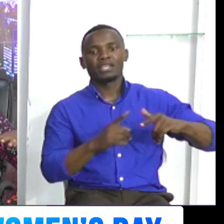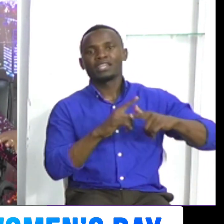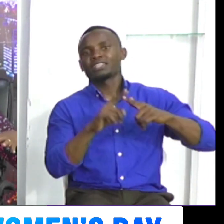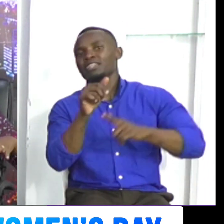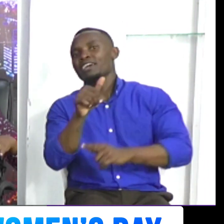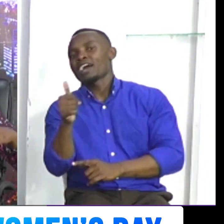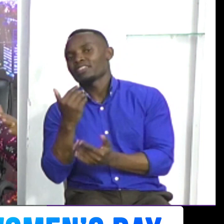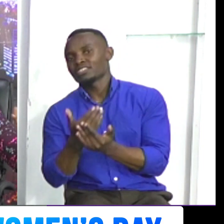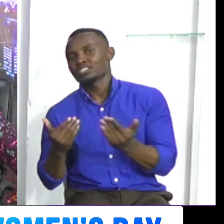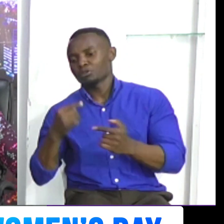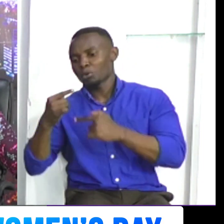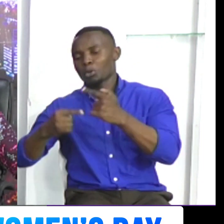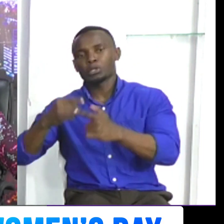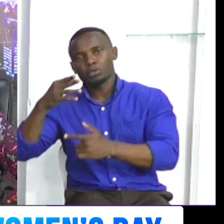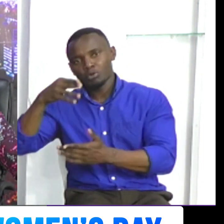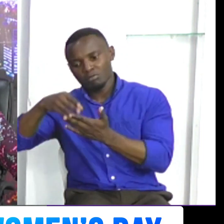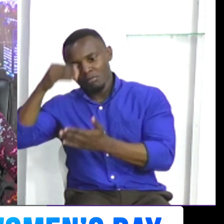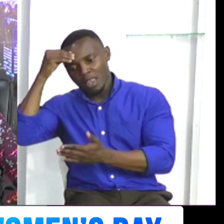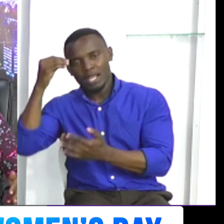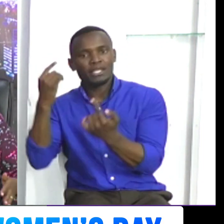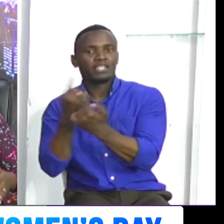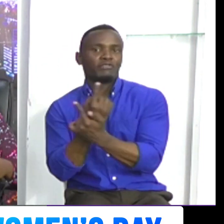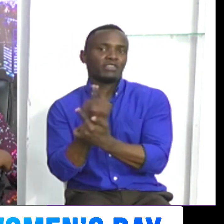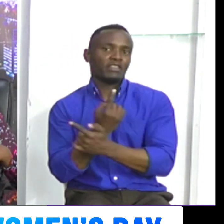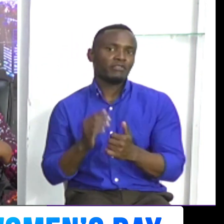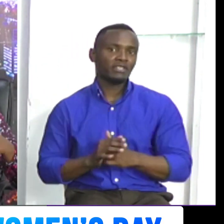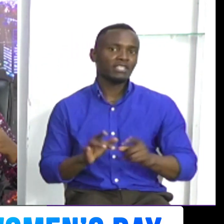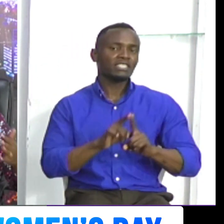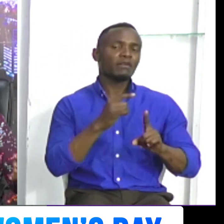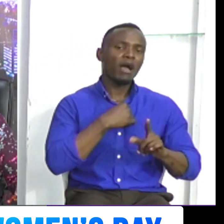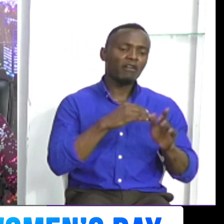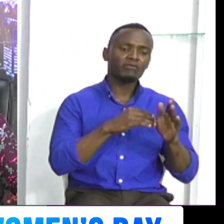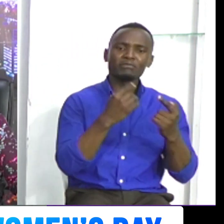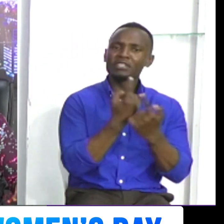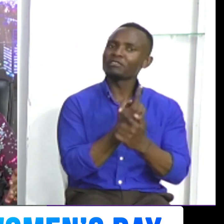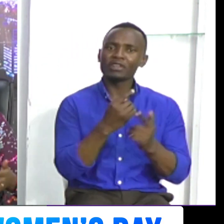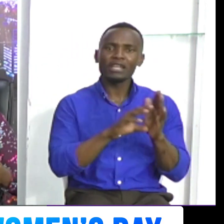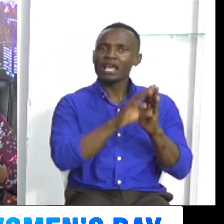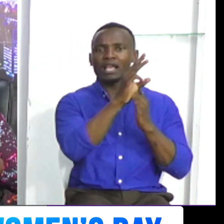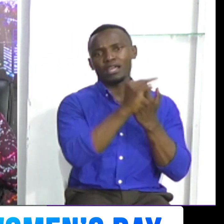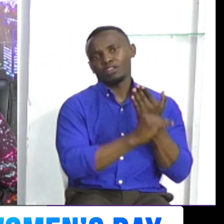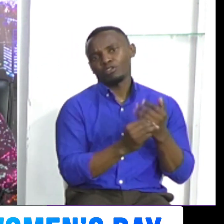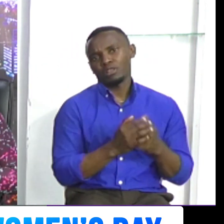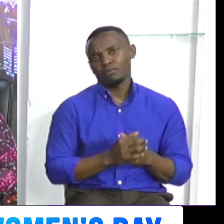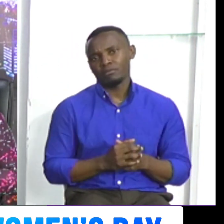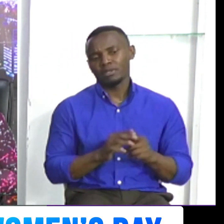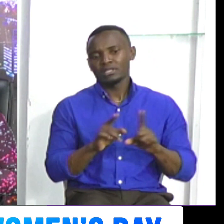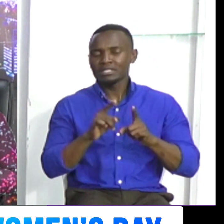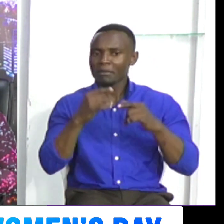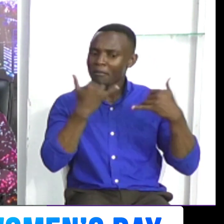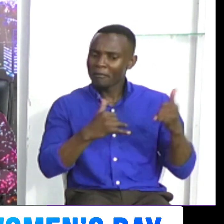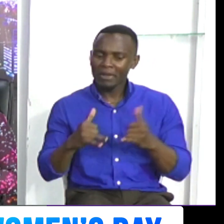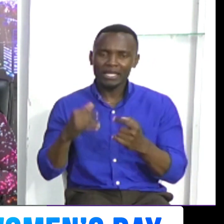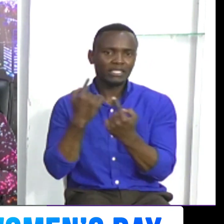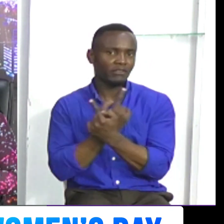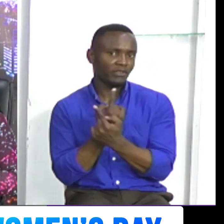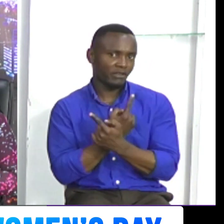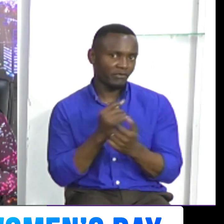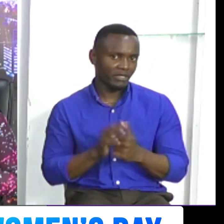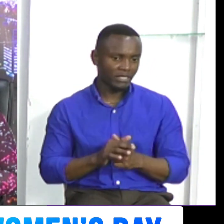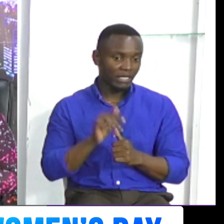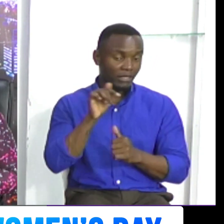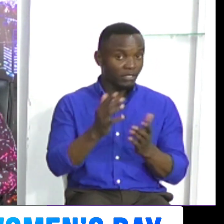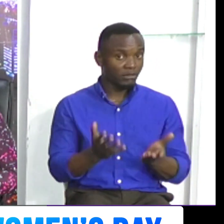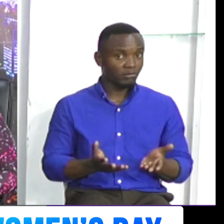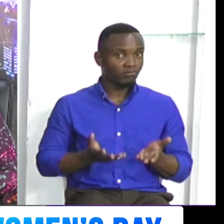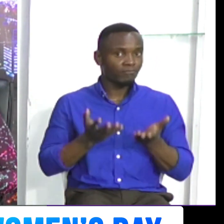a separate class. These other ones have a different curriculum, they have different times to playing. So you see, that way you're not promoting inclusivity. The